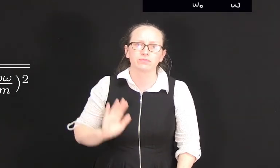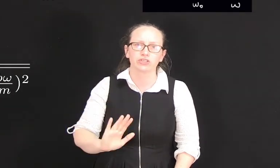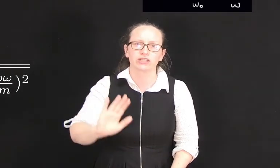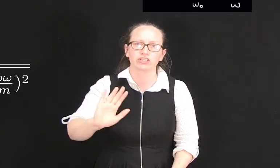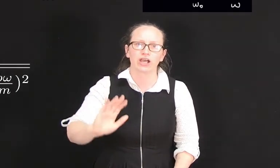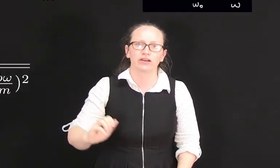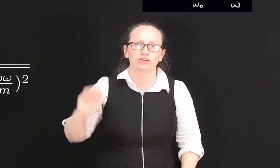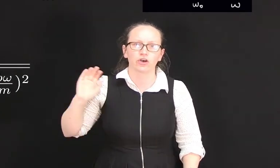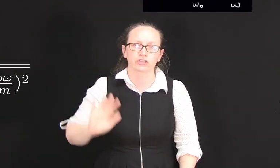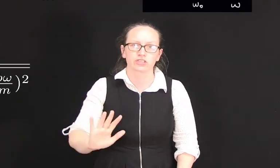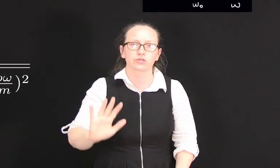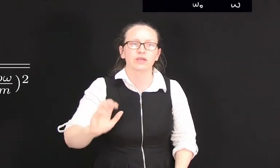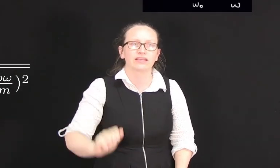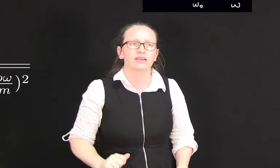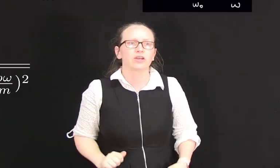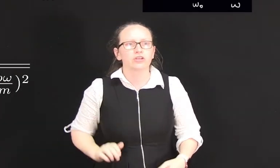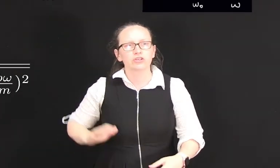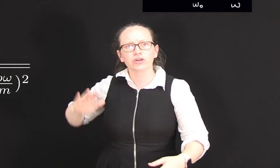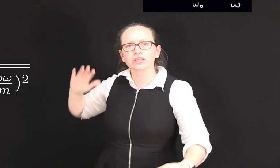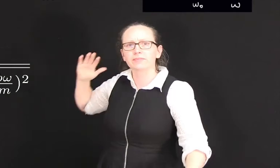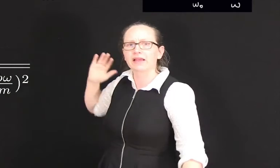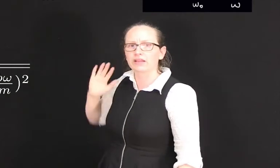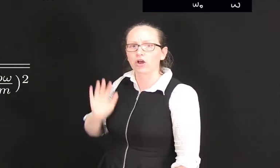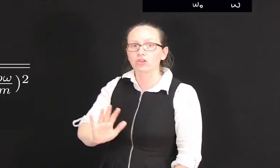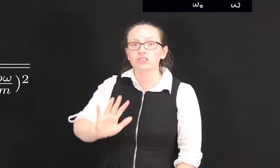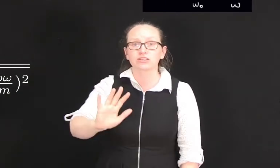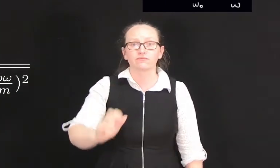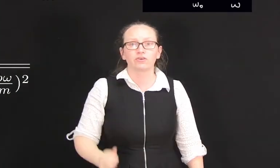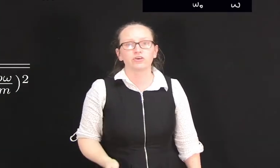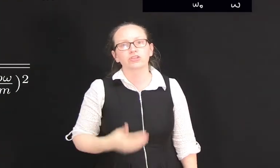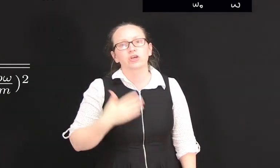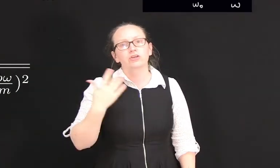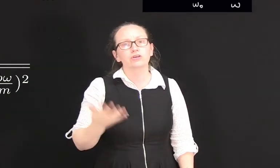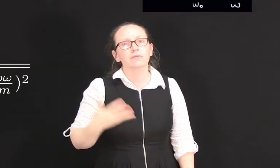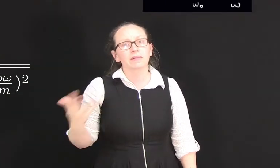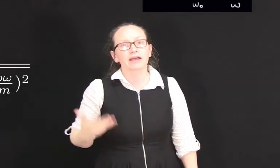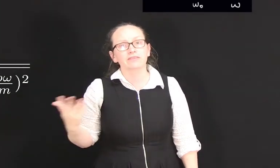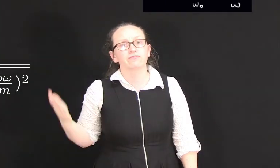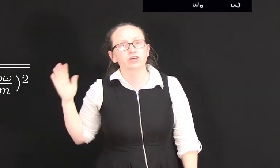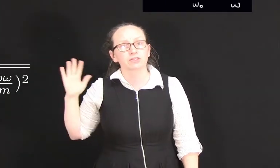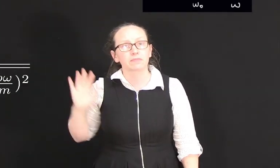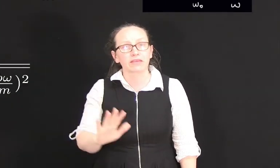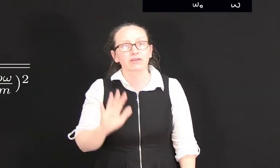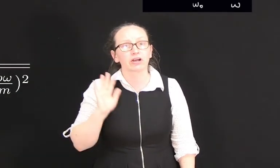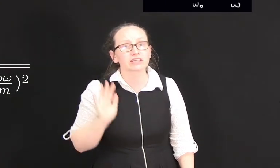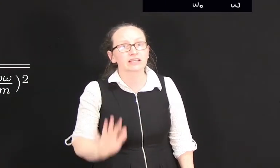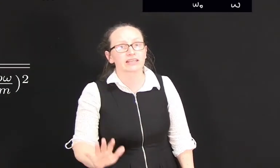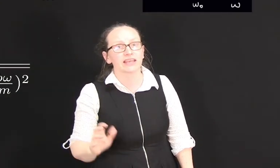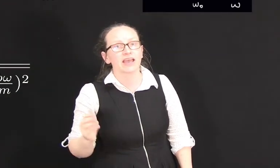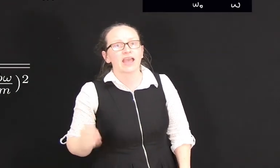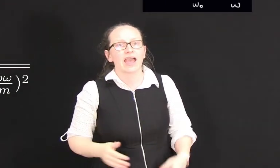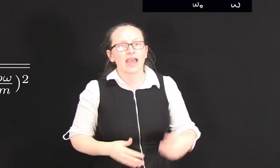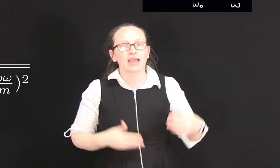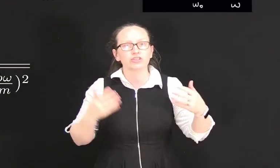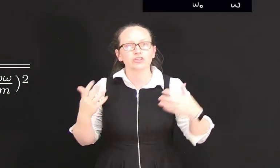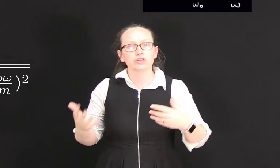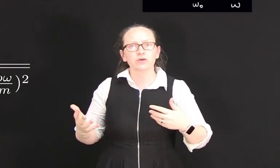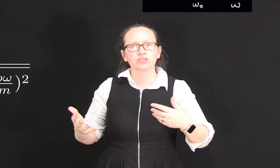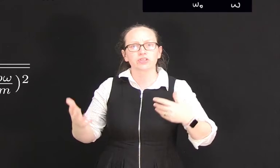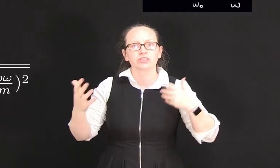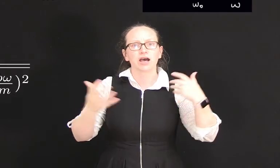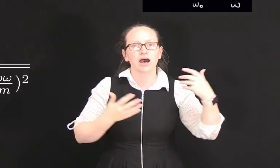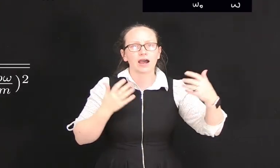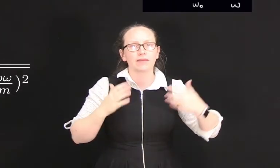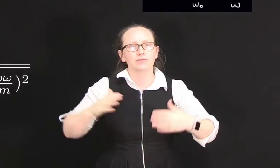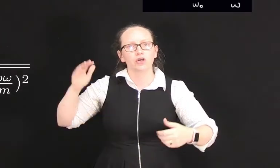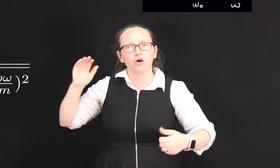you imagine pushing a child on a swing. You don't apply a constant force, you apply the force periodically, and you